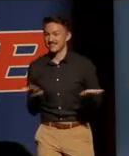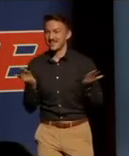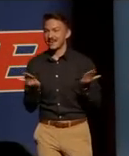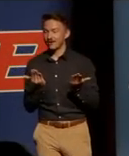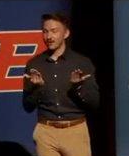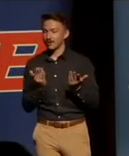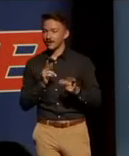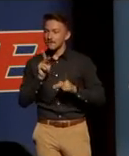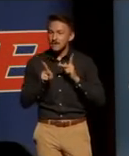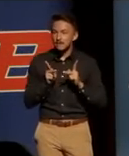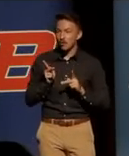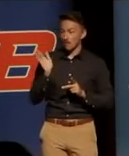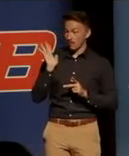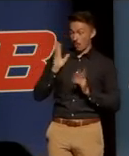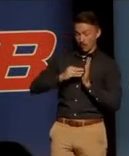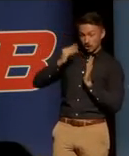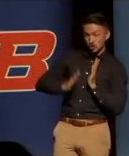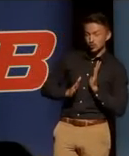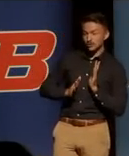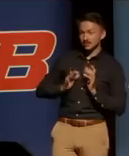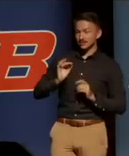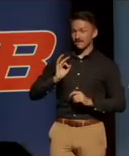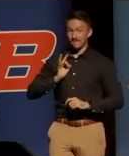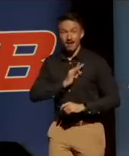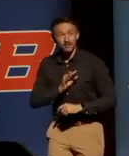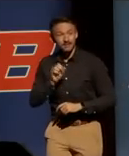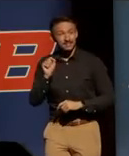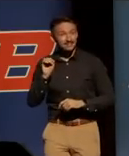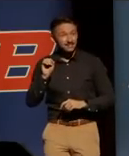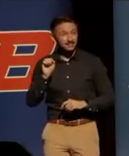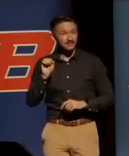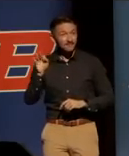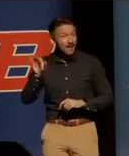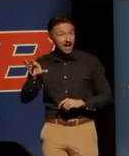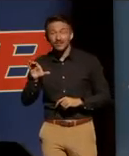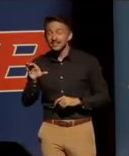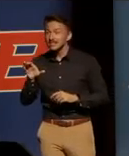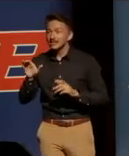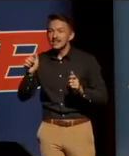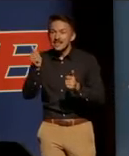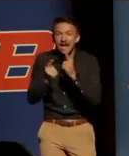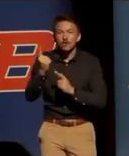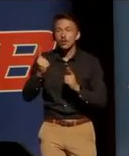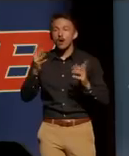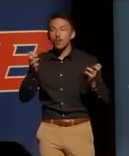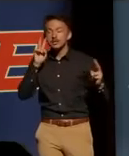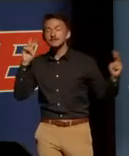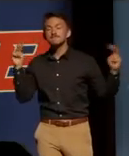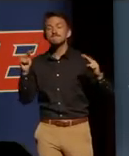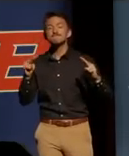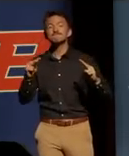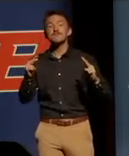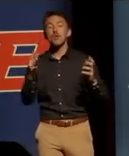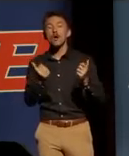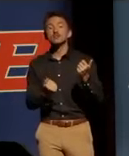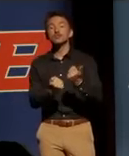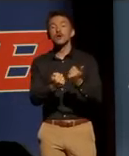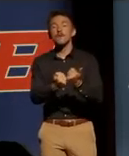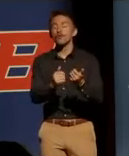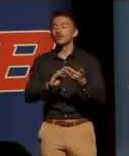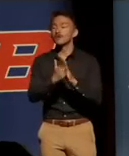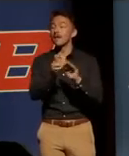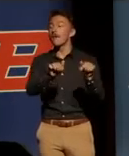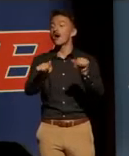community, are so excited about what we're doing, they want to help make it possible. And we're going to focus